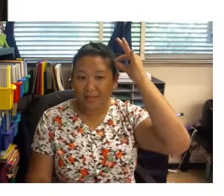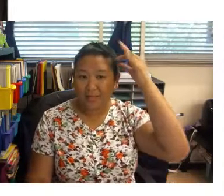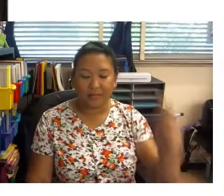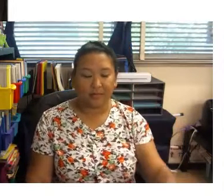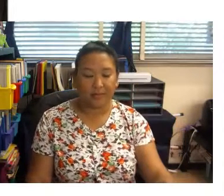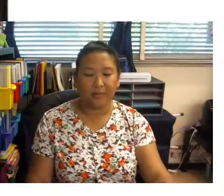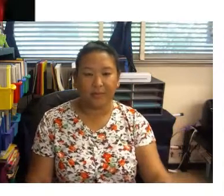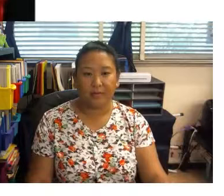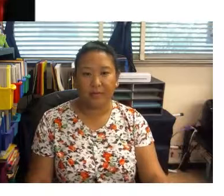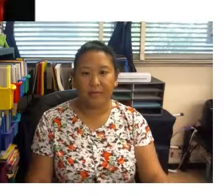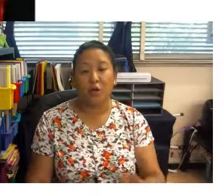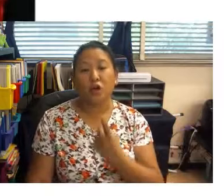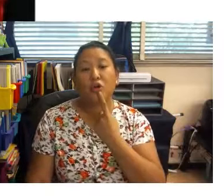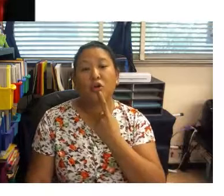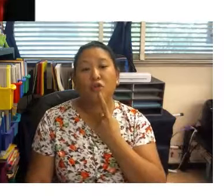brunette,